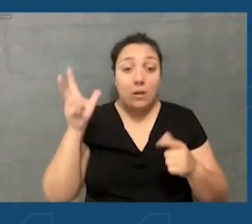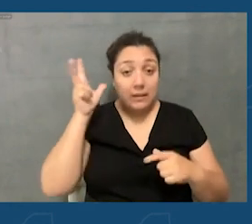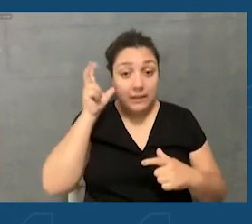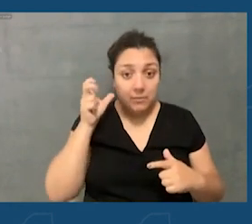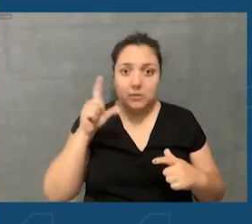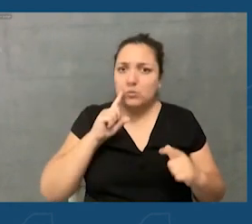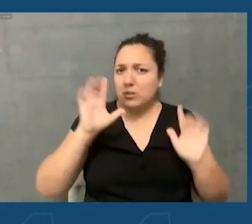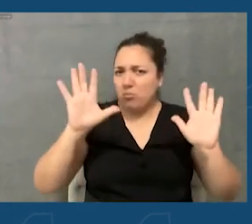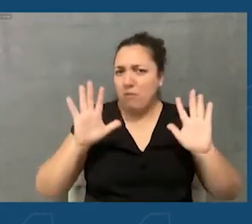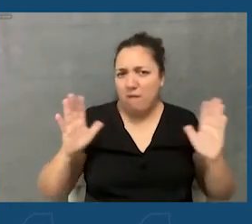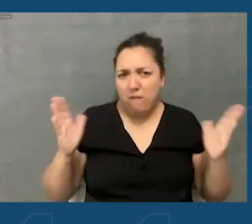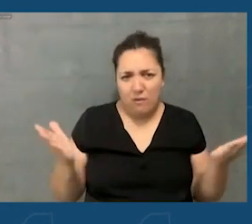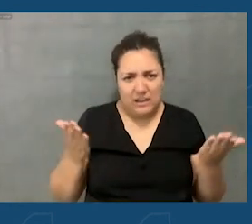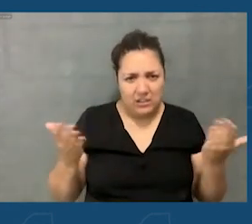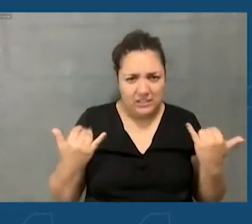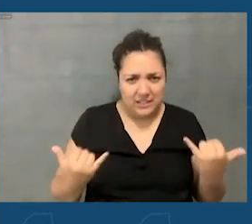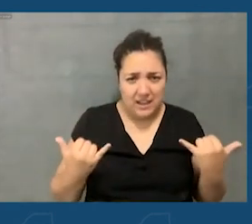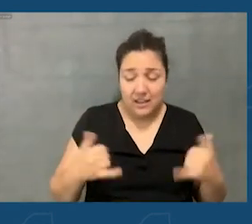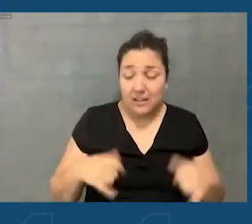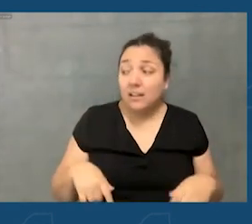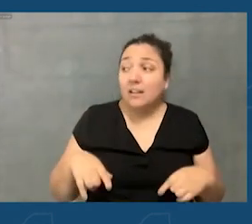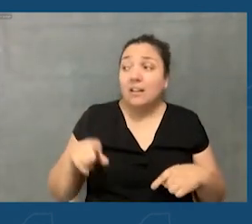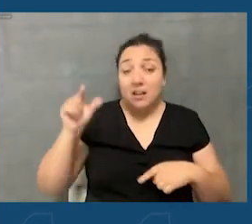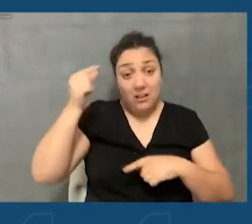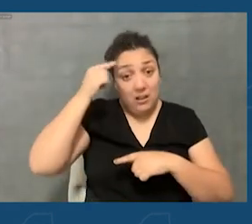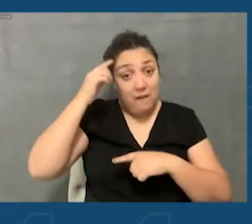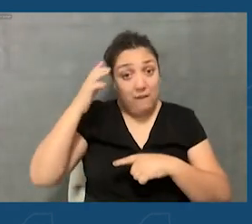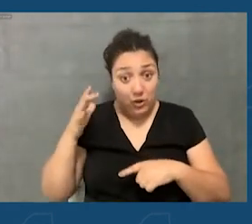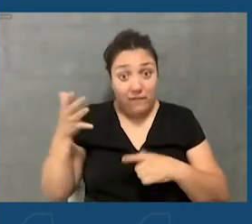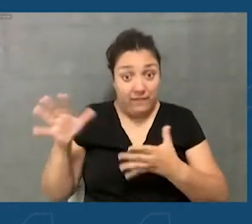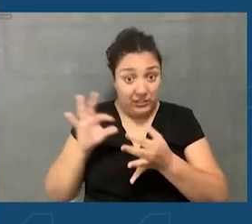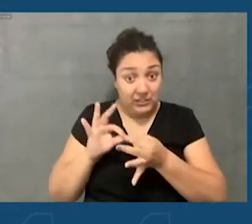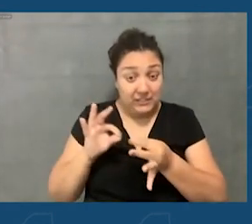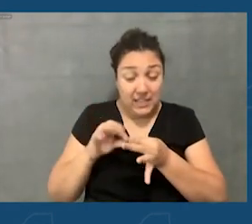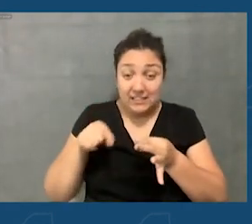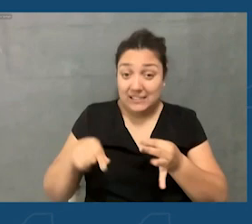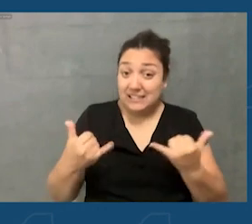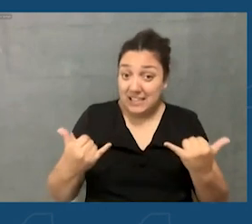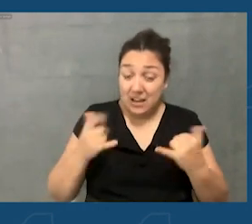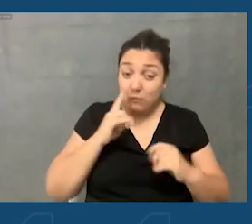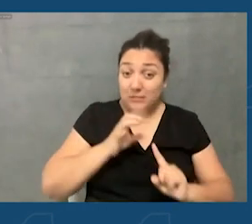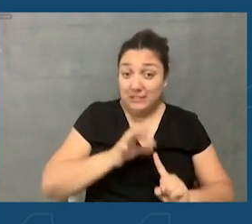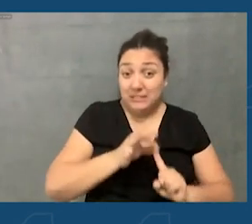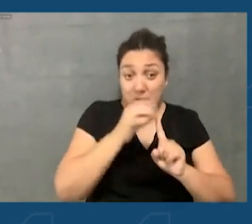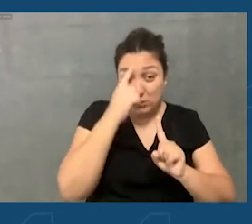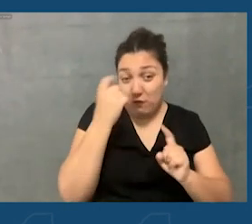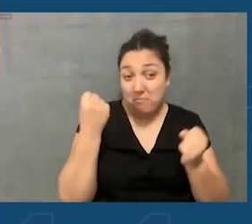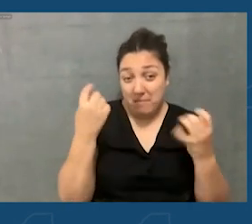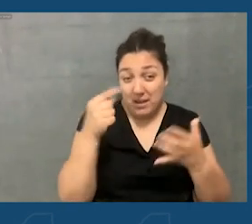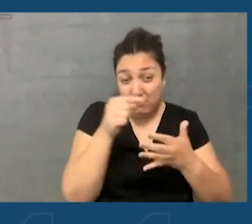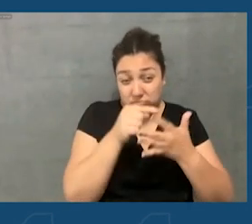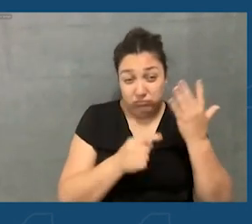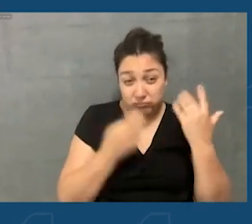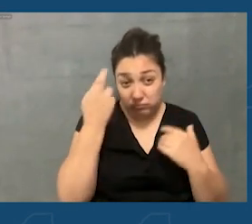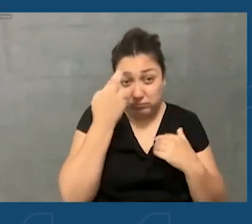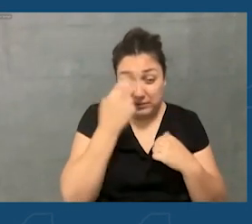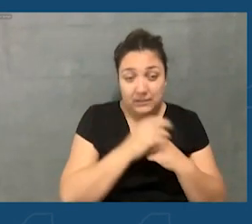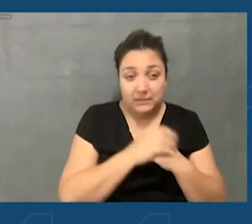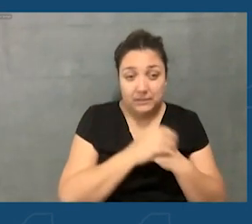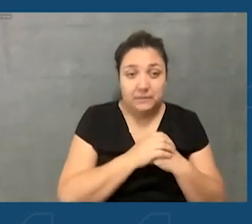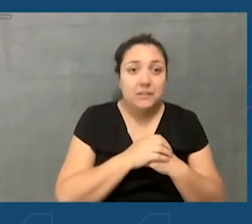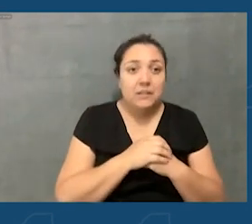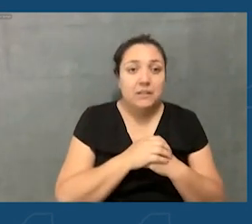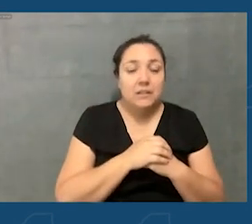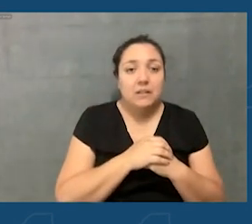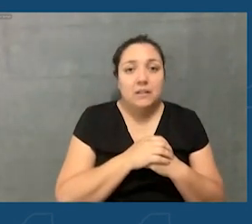the governor and Jano mentioned, this is a very special day for a lot of reasons. To those of you who I